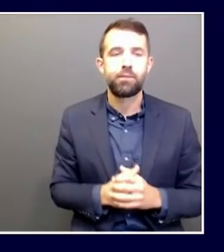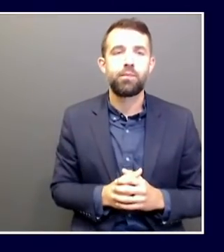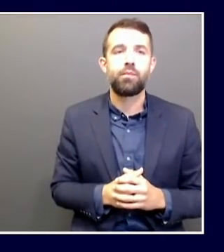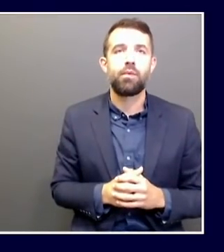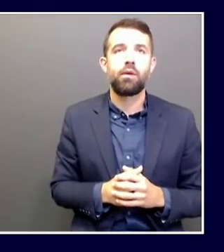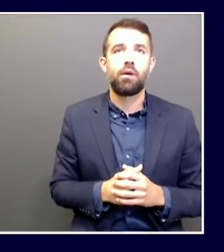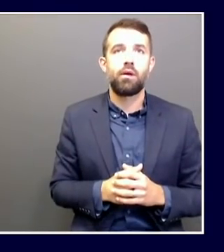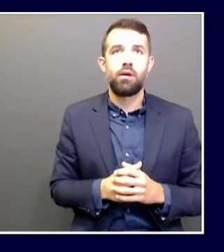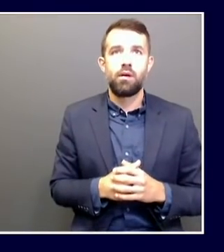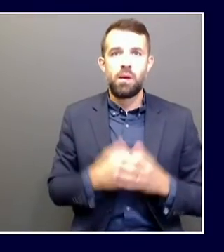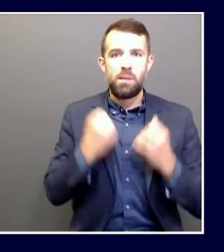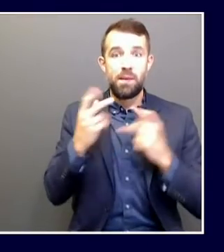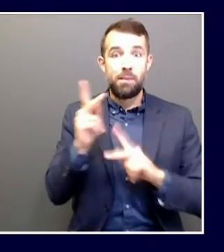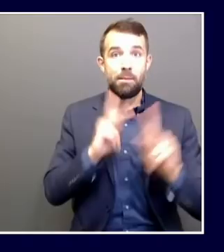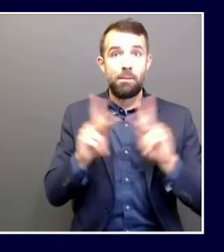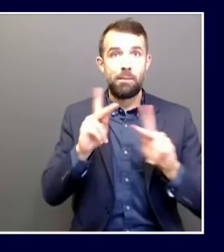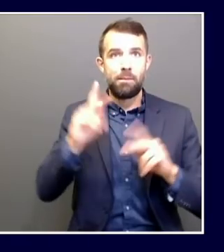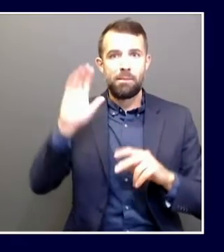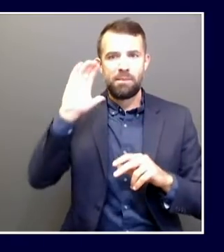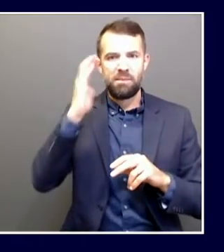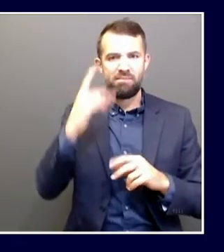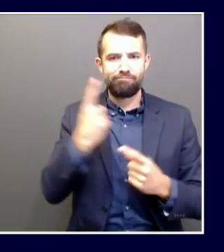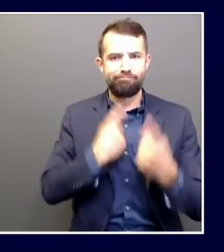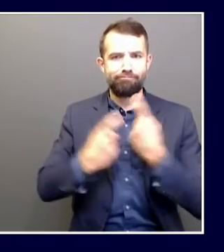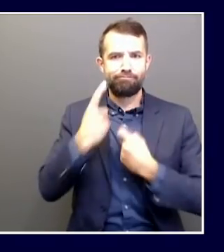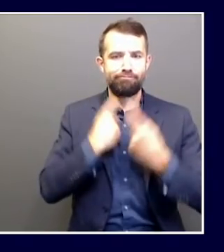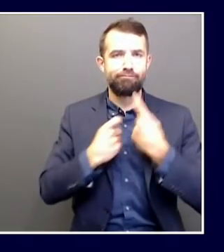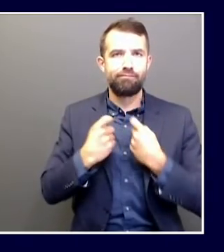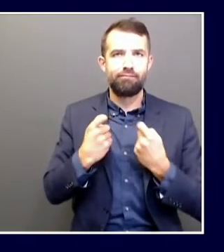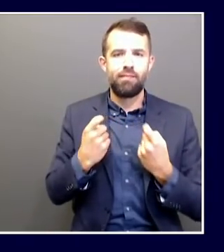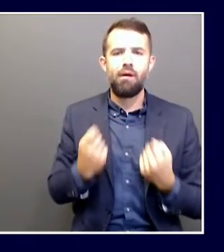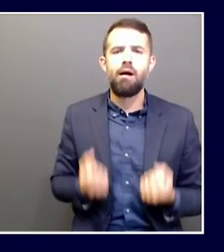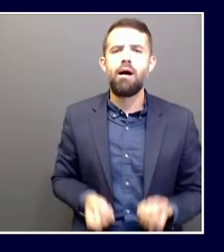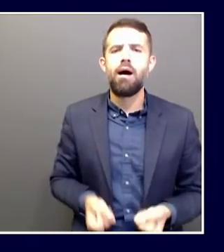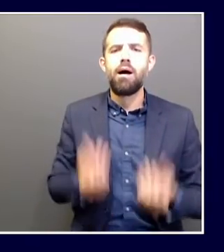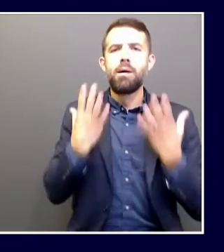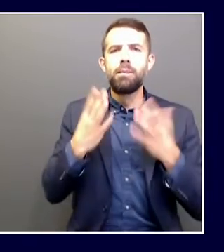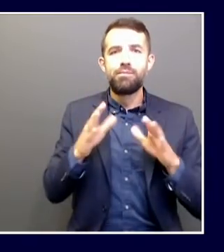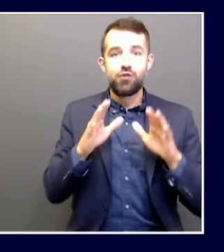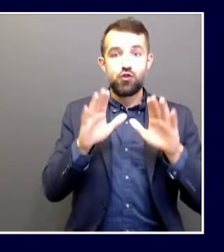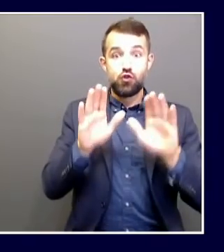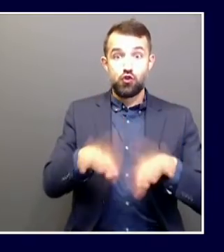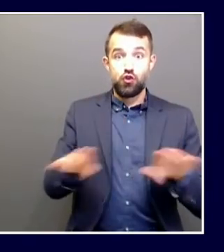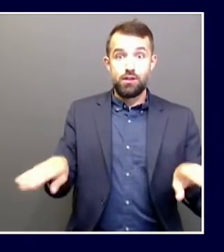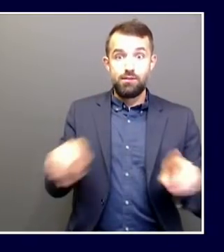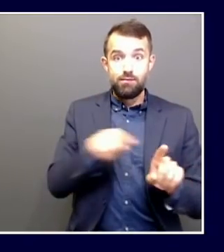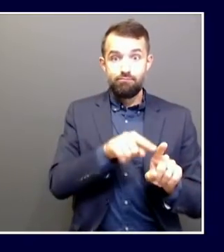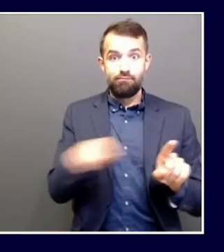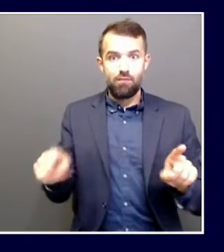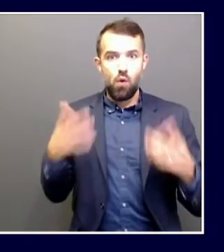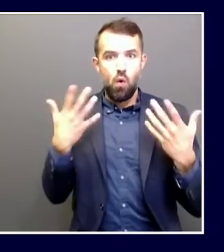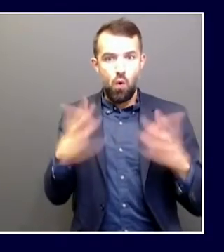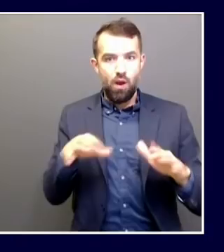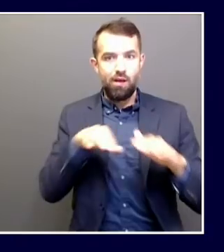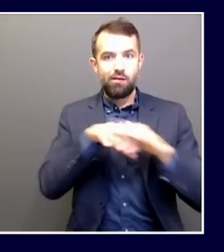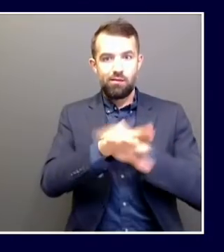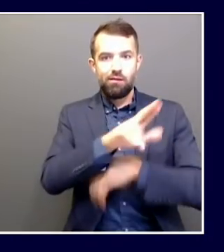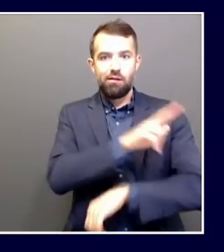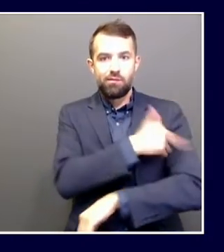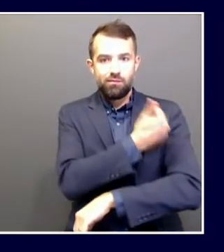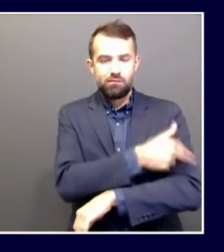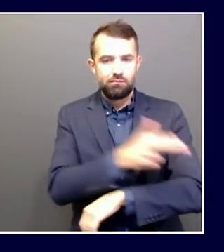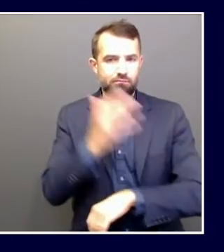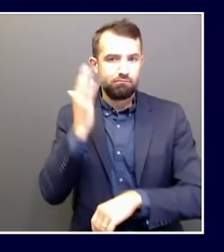asking just how many children in the state of Maine have been hospitalized due to COVID-19. Are there data